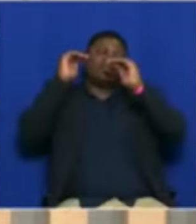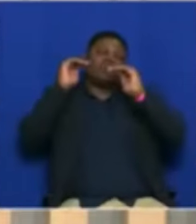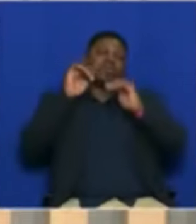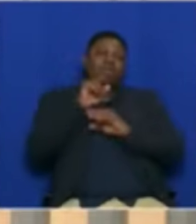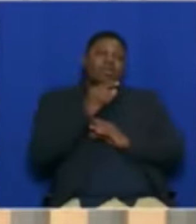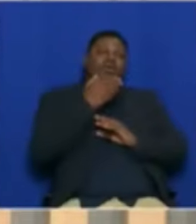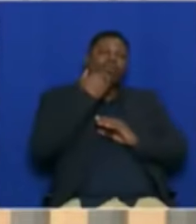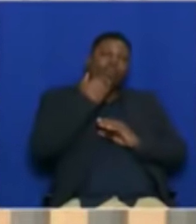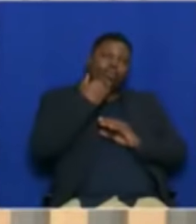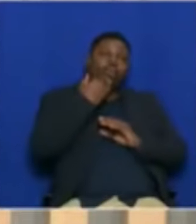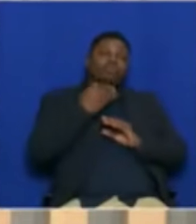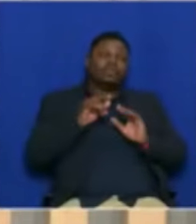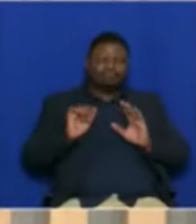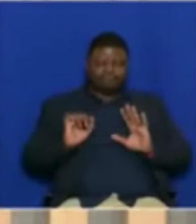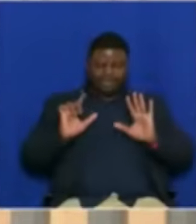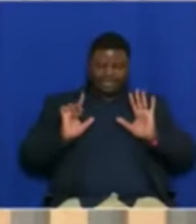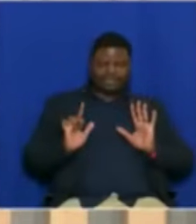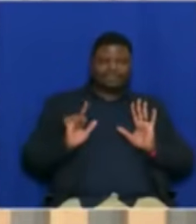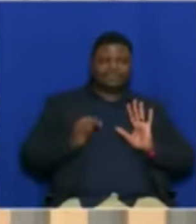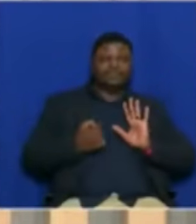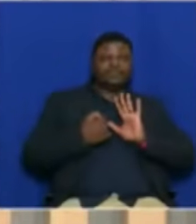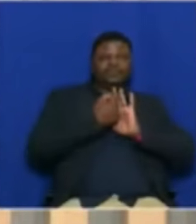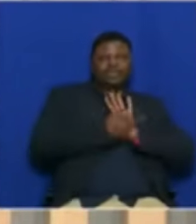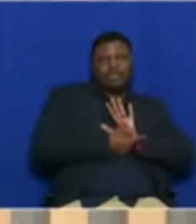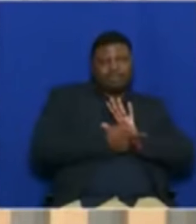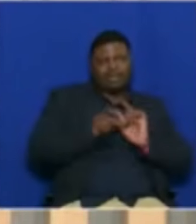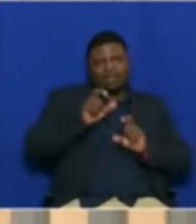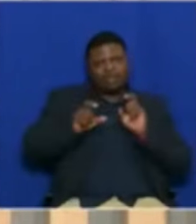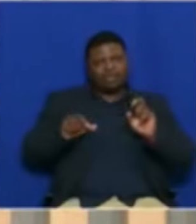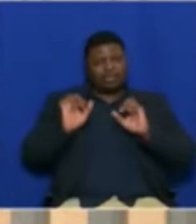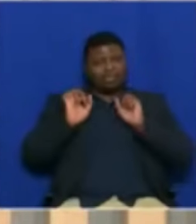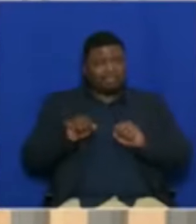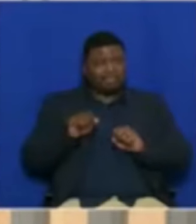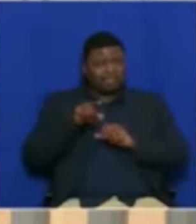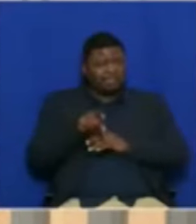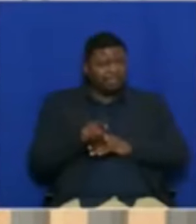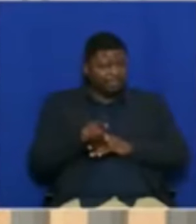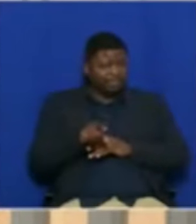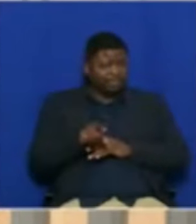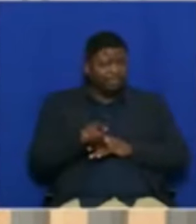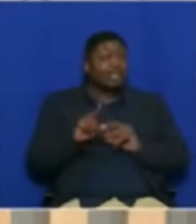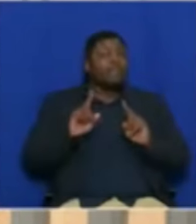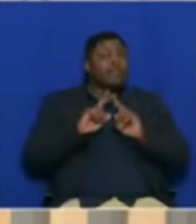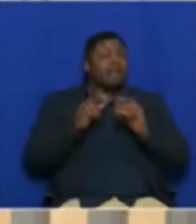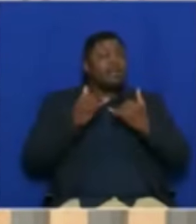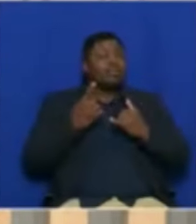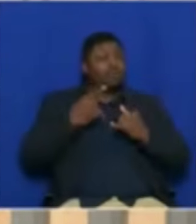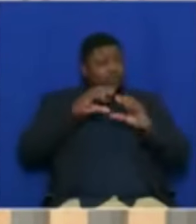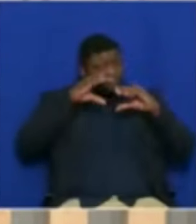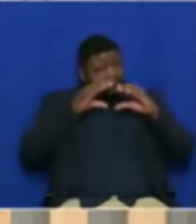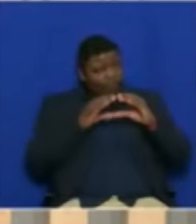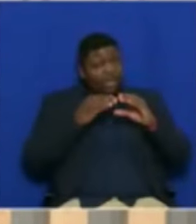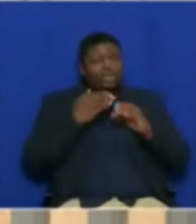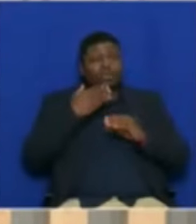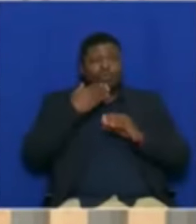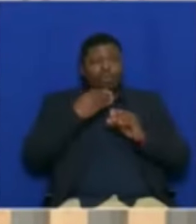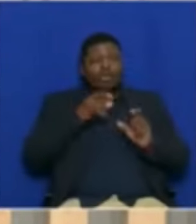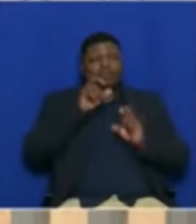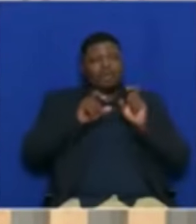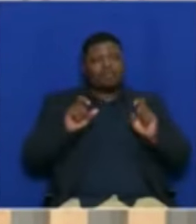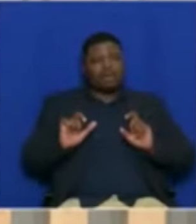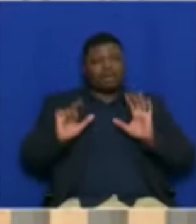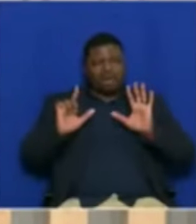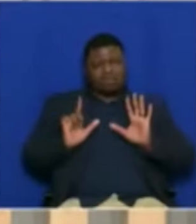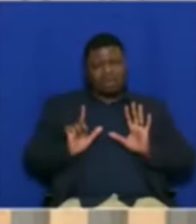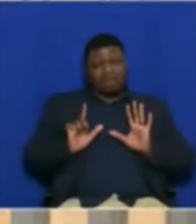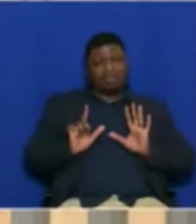listed there, correct? That's what we are now interested in, to understand that bigger investigation that